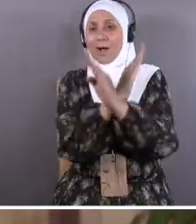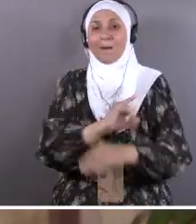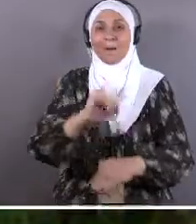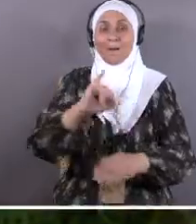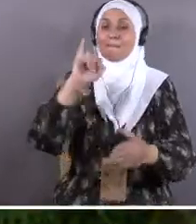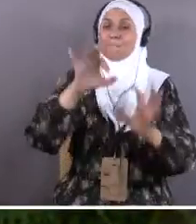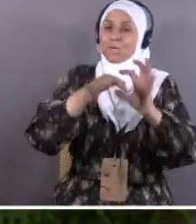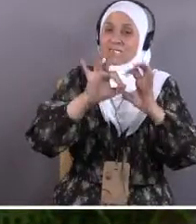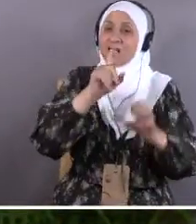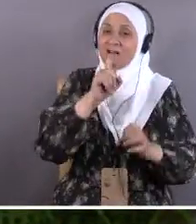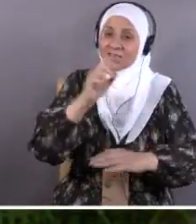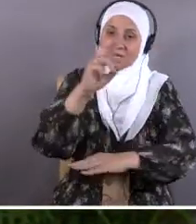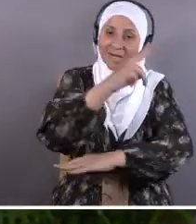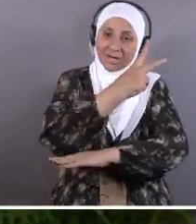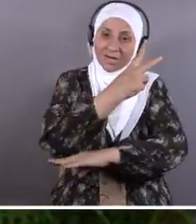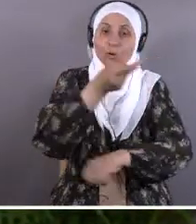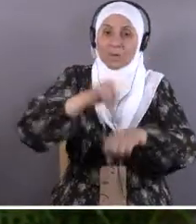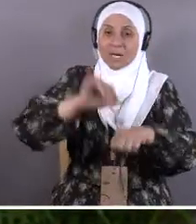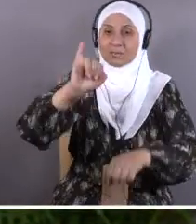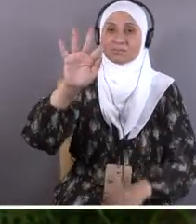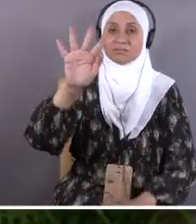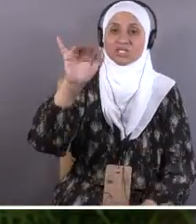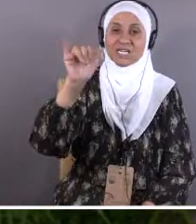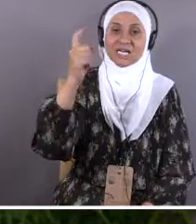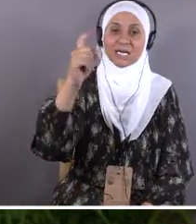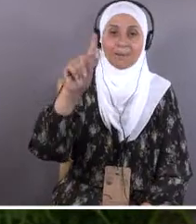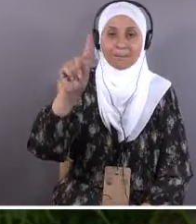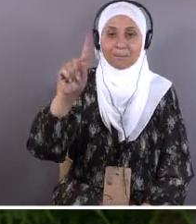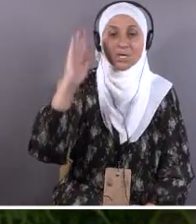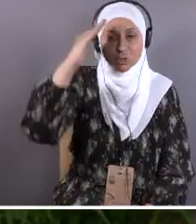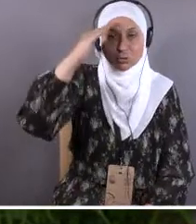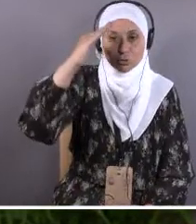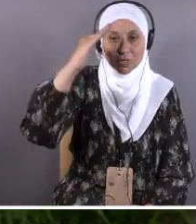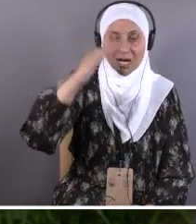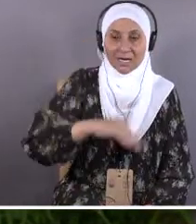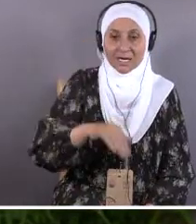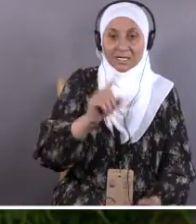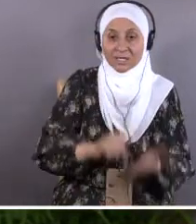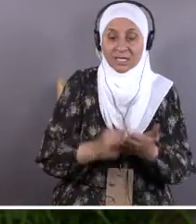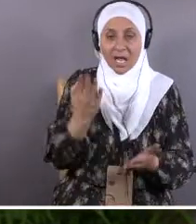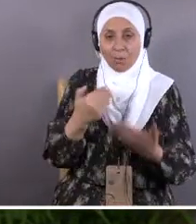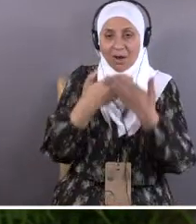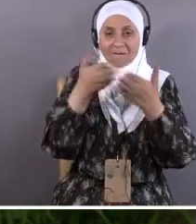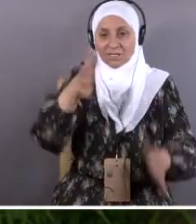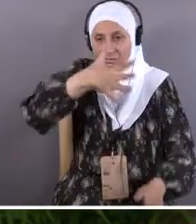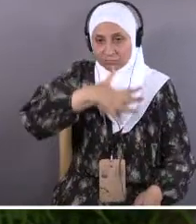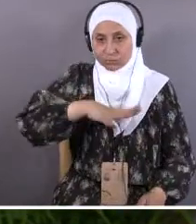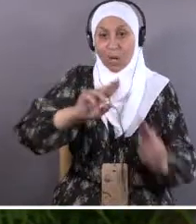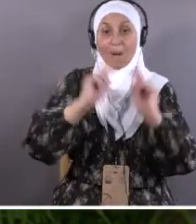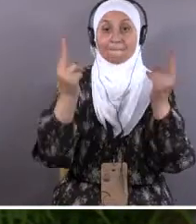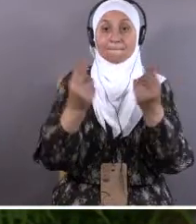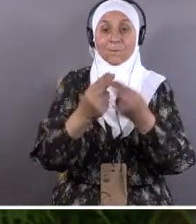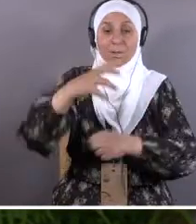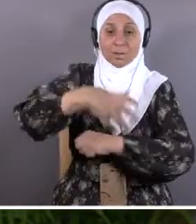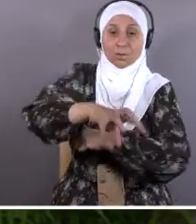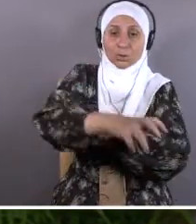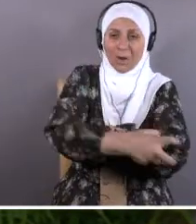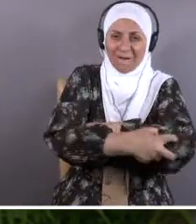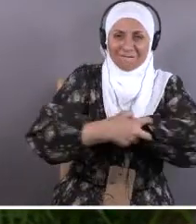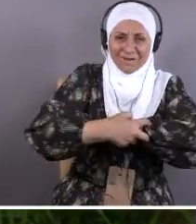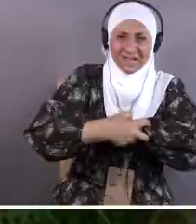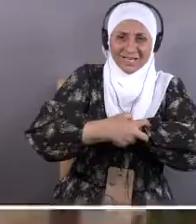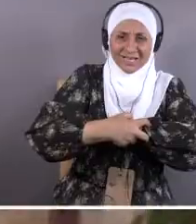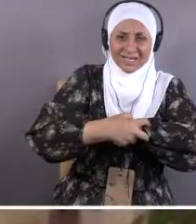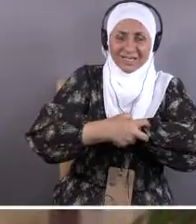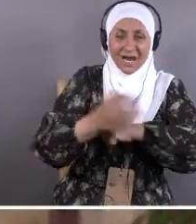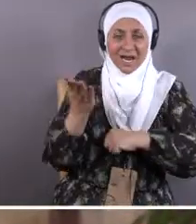you. In his opening address at the United Nations Least Developed Countries Conference, which began earlier this week